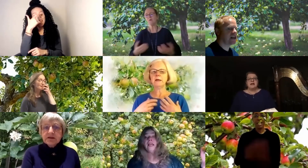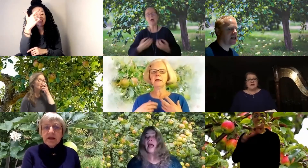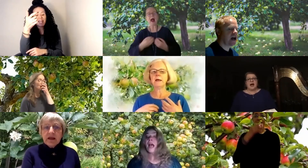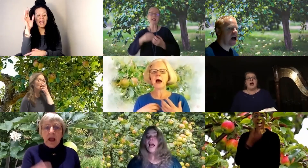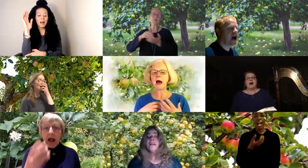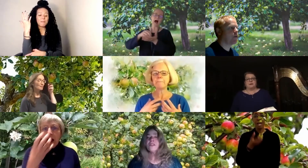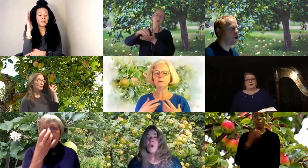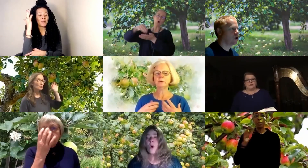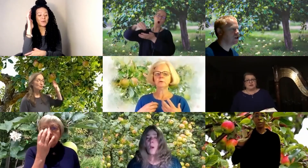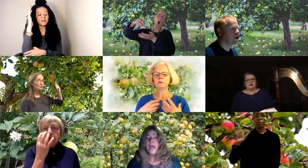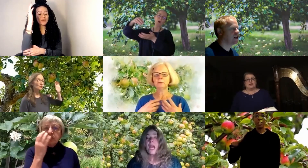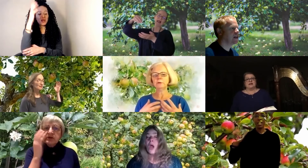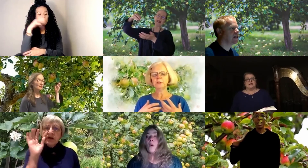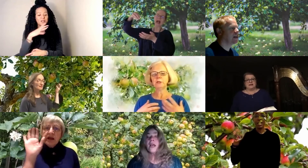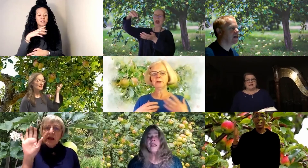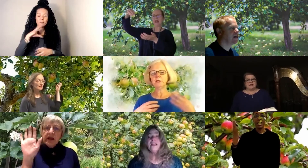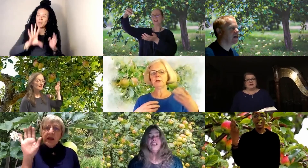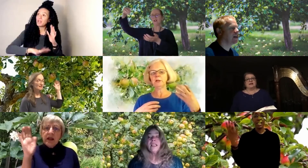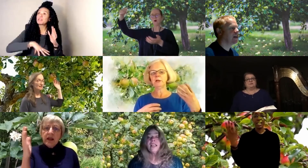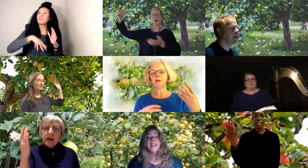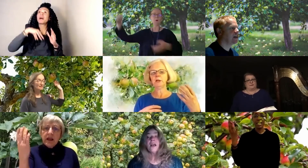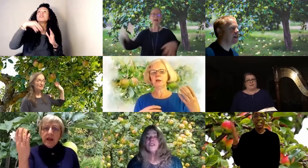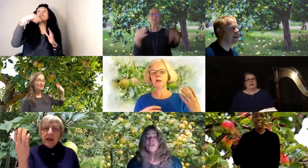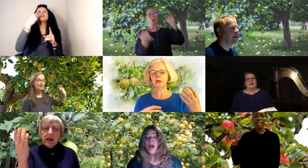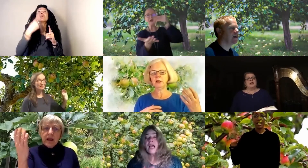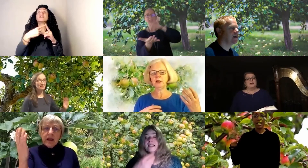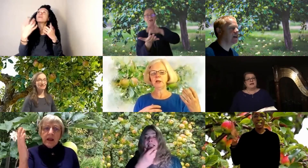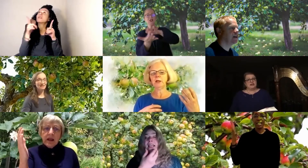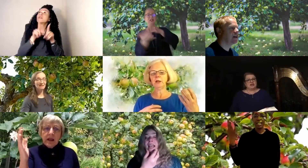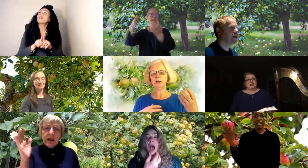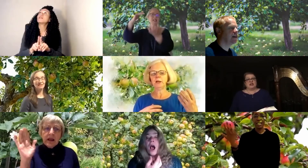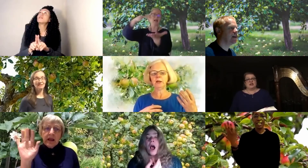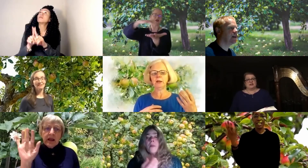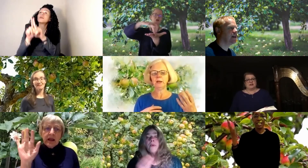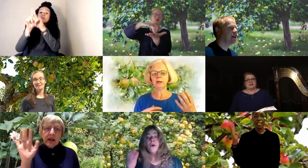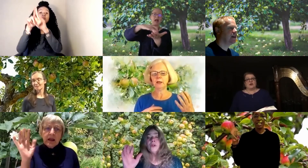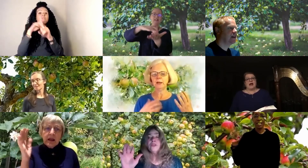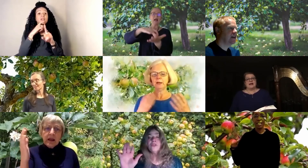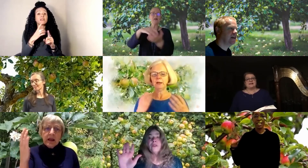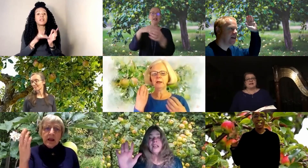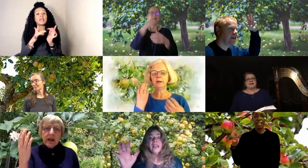the apple tree. Jesus Christ the